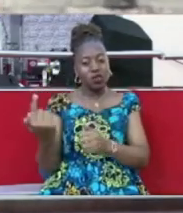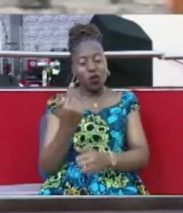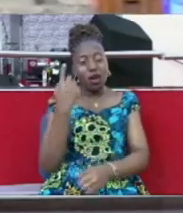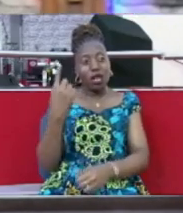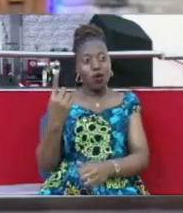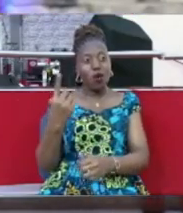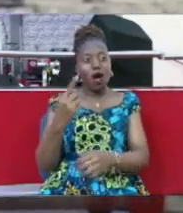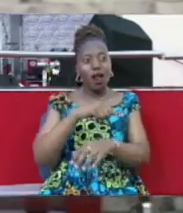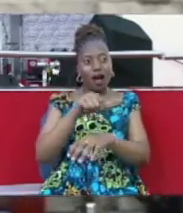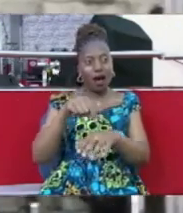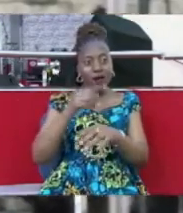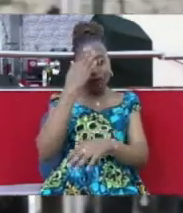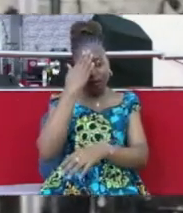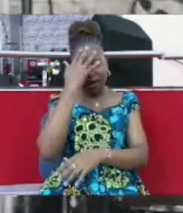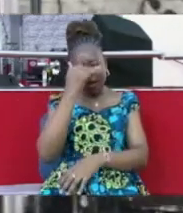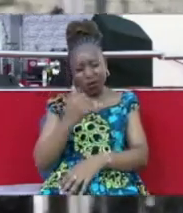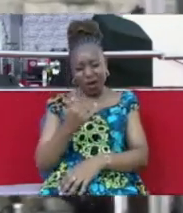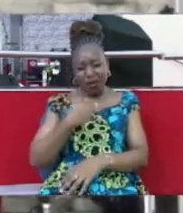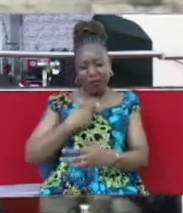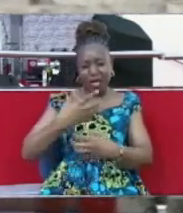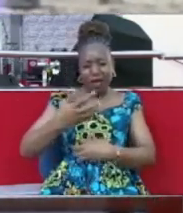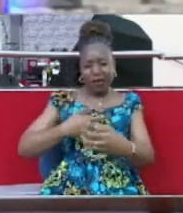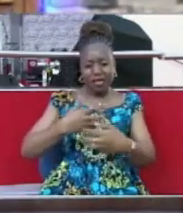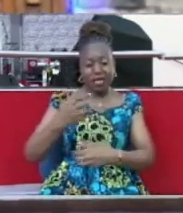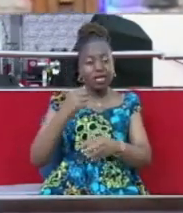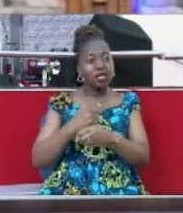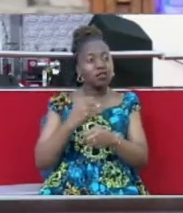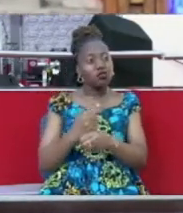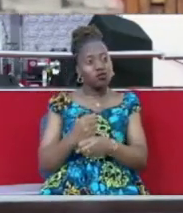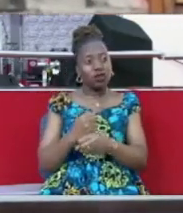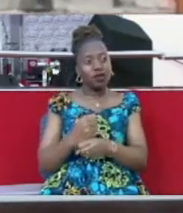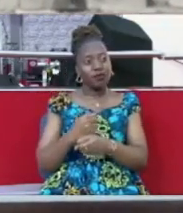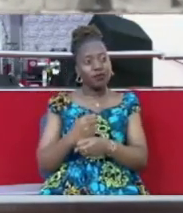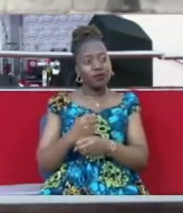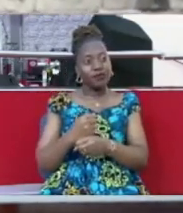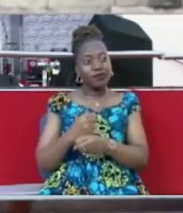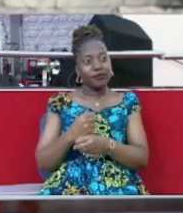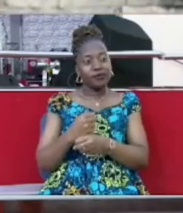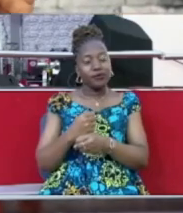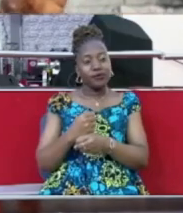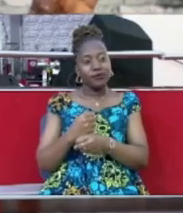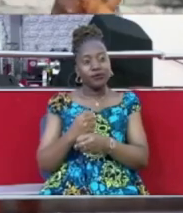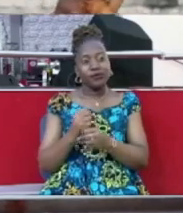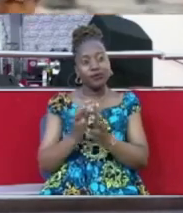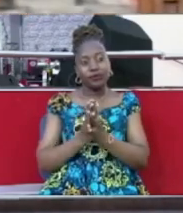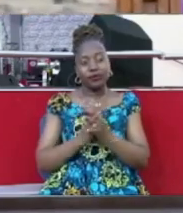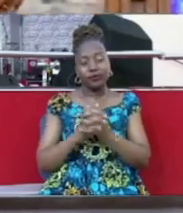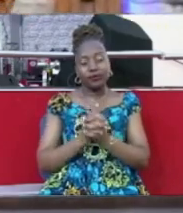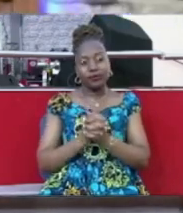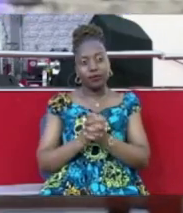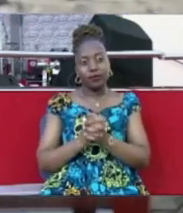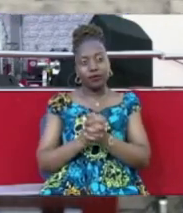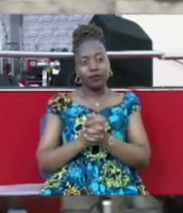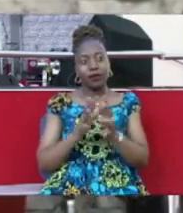Monday because I have a business that I am running. That's a third God. Siwezi kuja maombi kwa sababu niko na biashara nafanya hiyo masaa ya